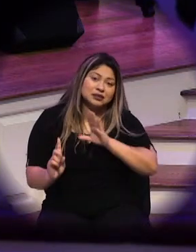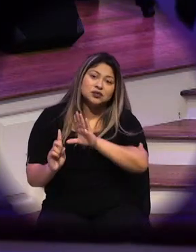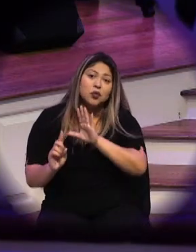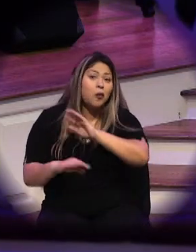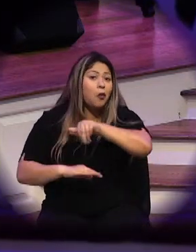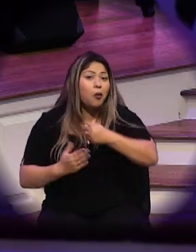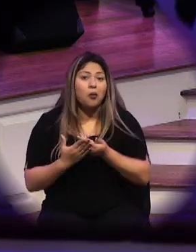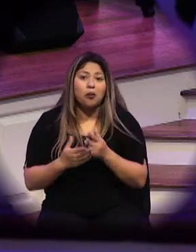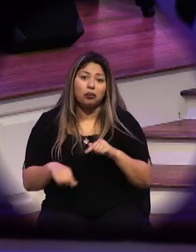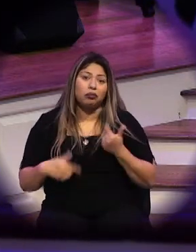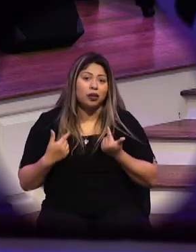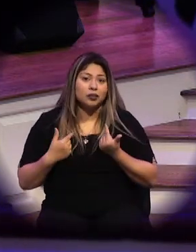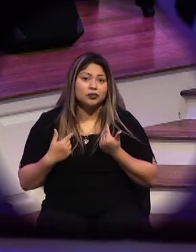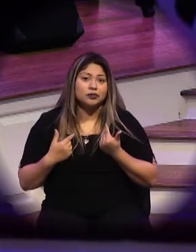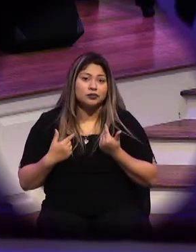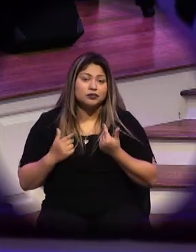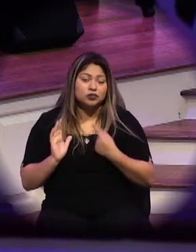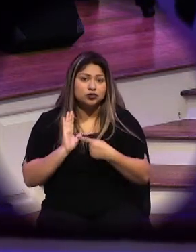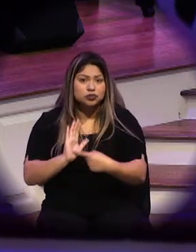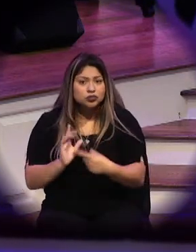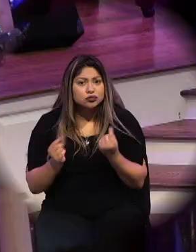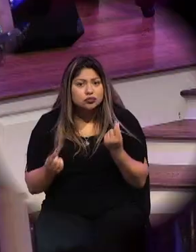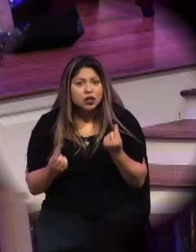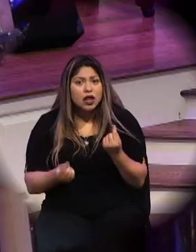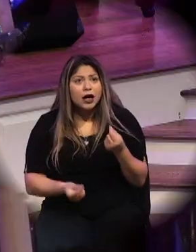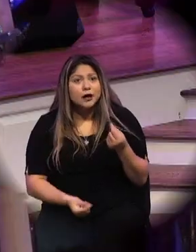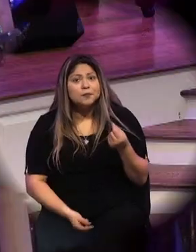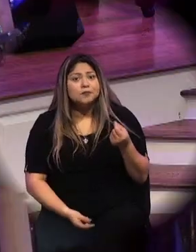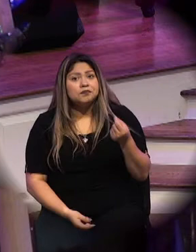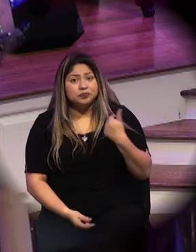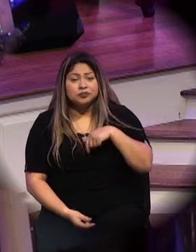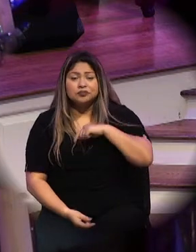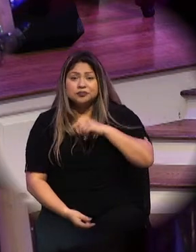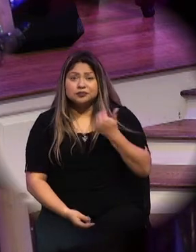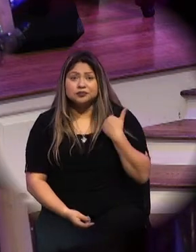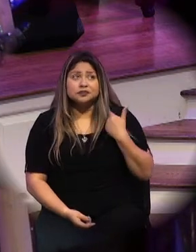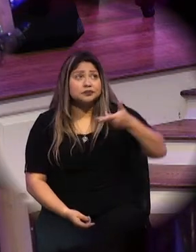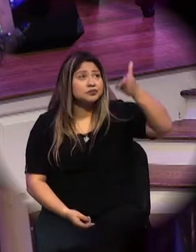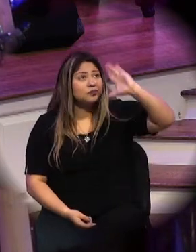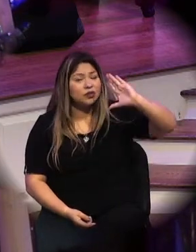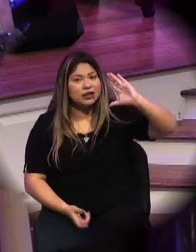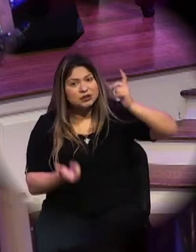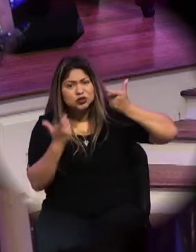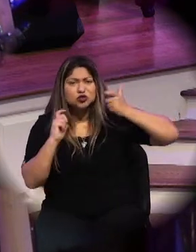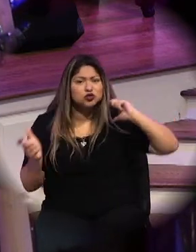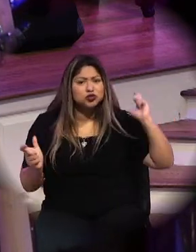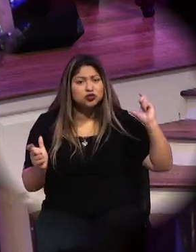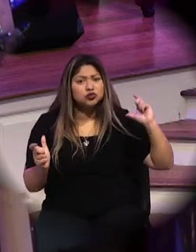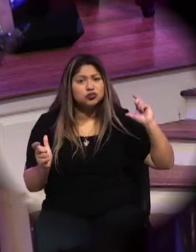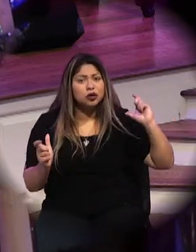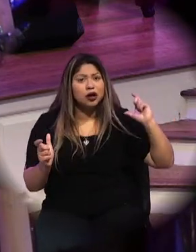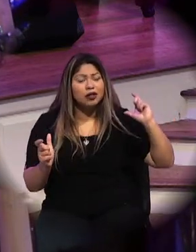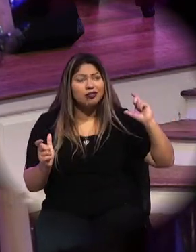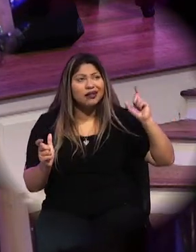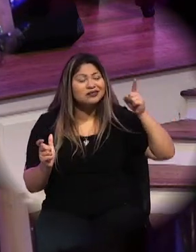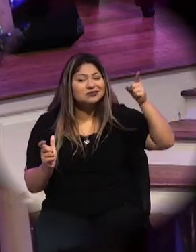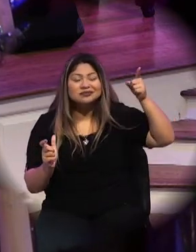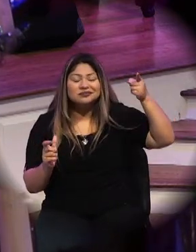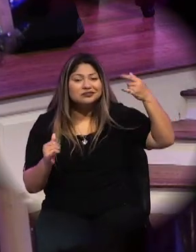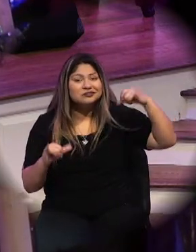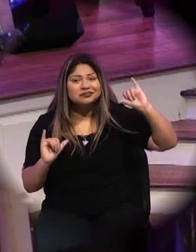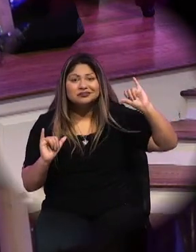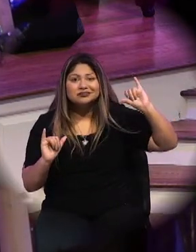a God, no matter how big, no matter how unimaginable, who nevertheless is both for us and with